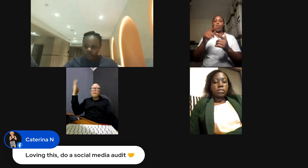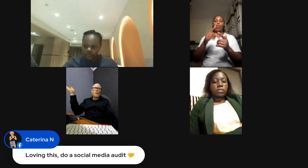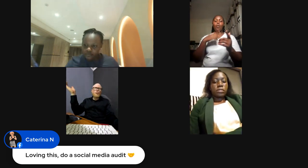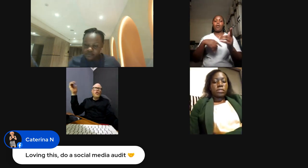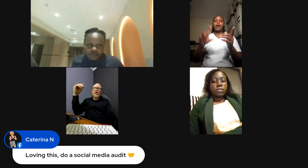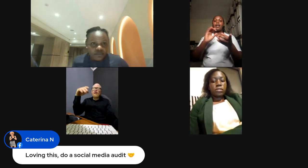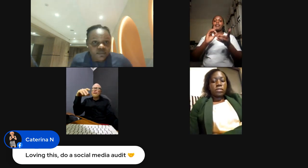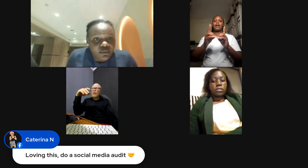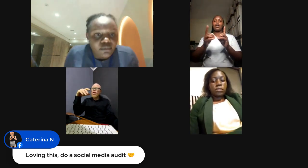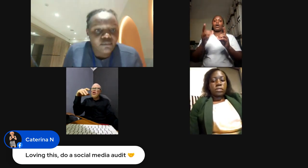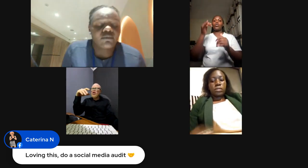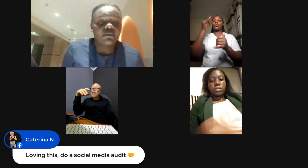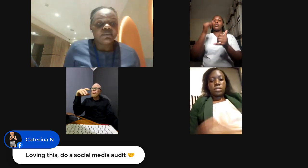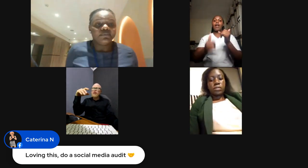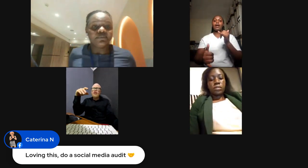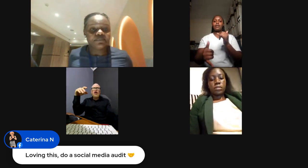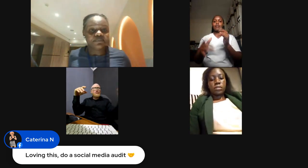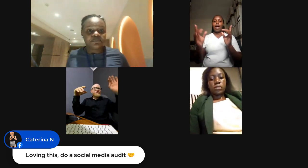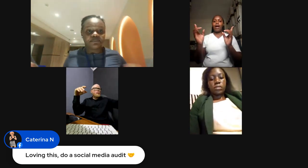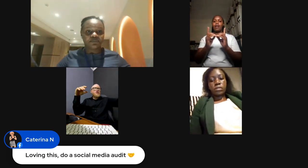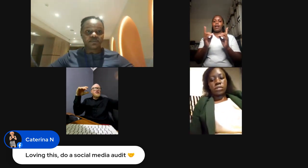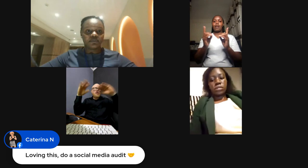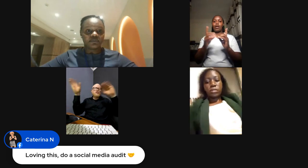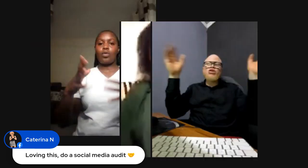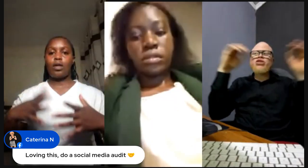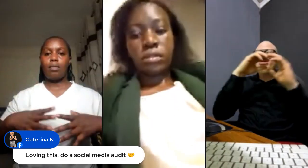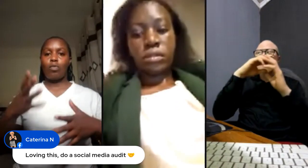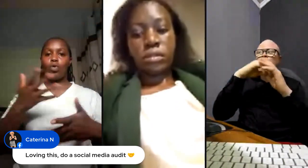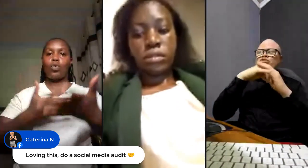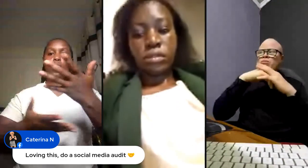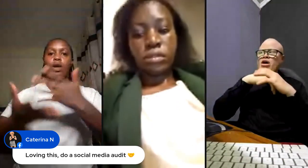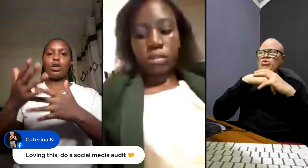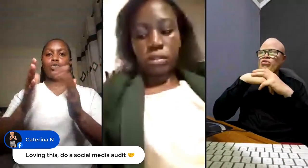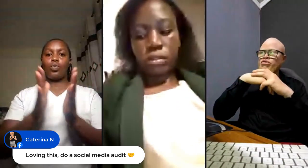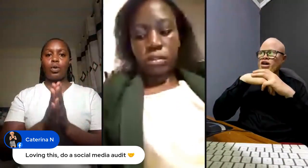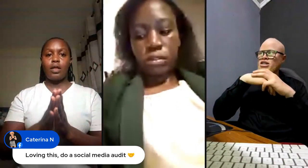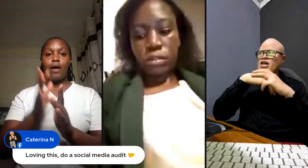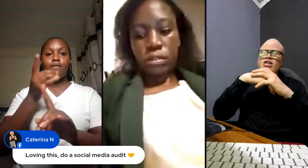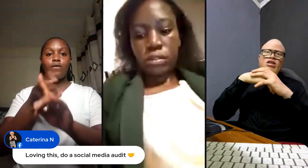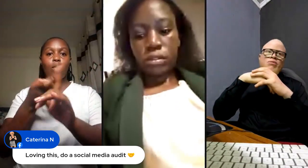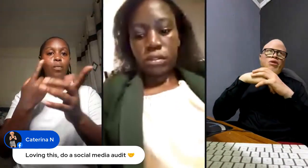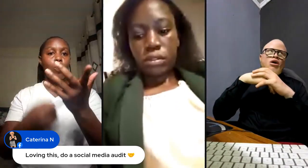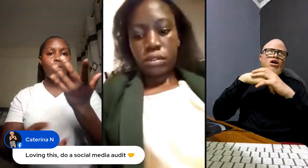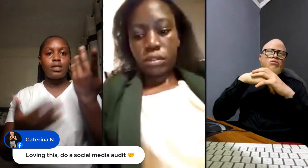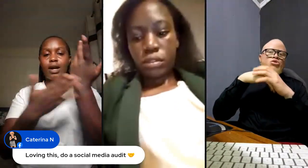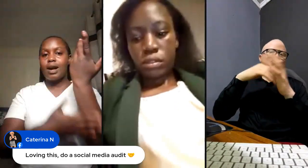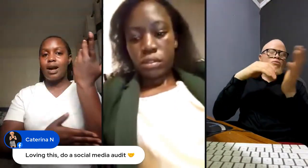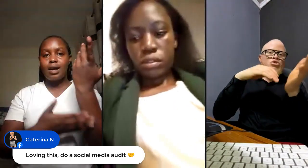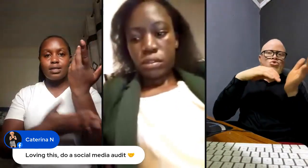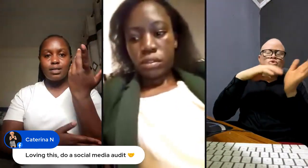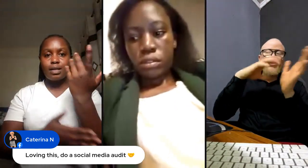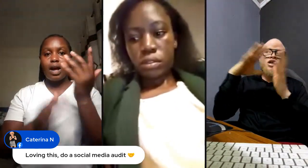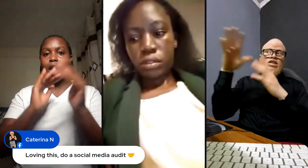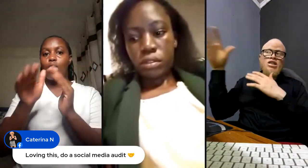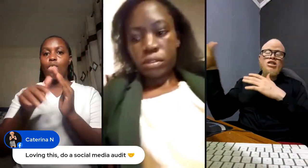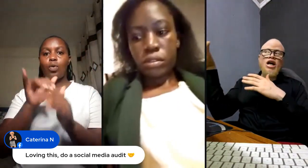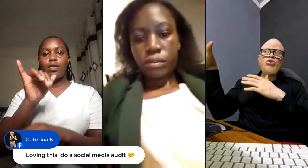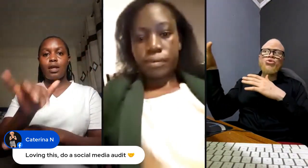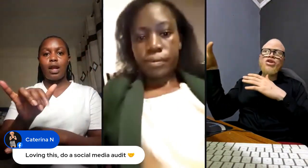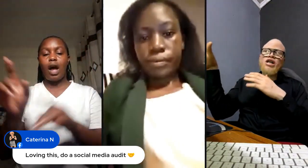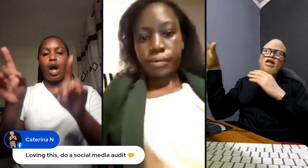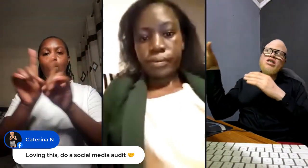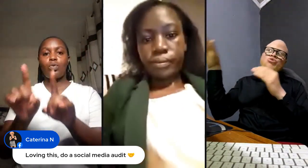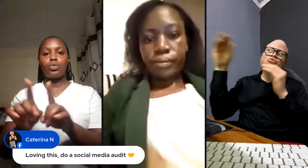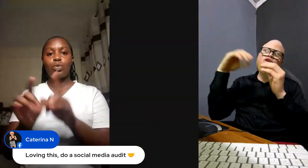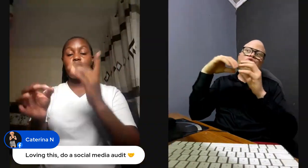data, people who are you are engaging with, from what country are they coming from, and all of that. And the most famous tool that is